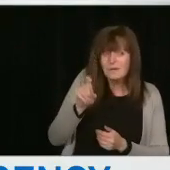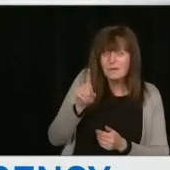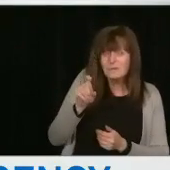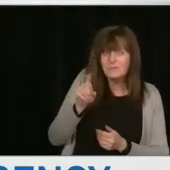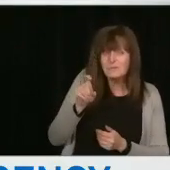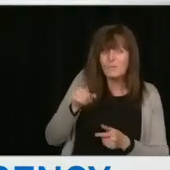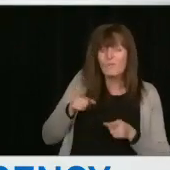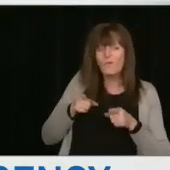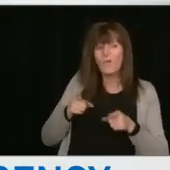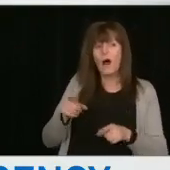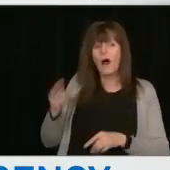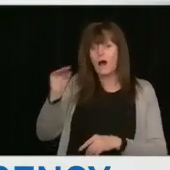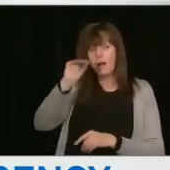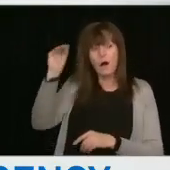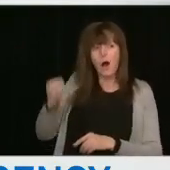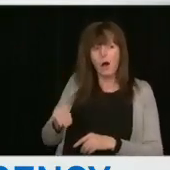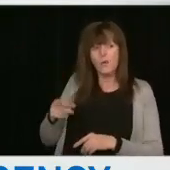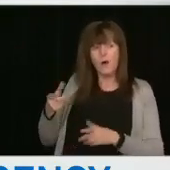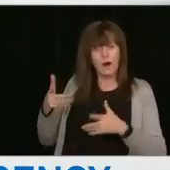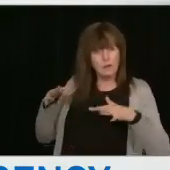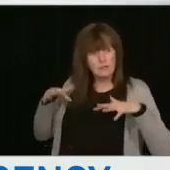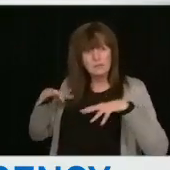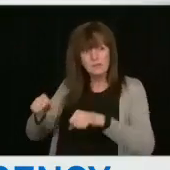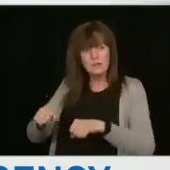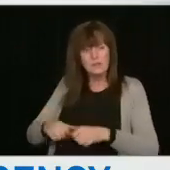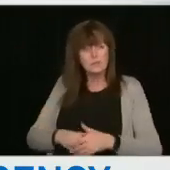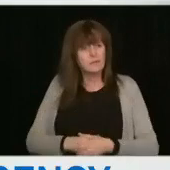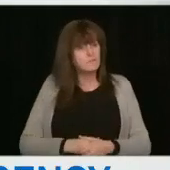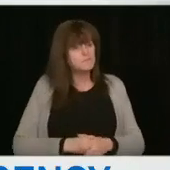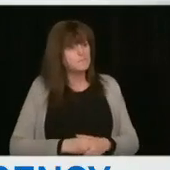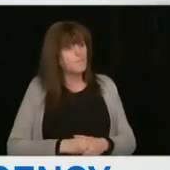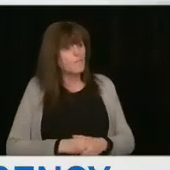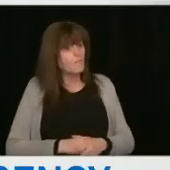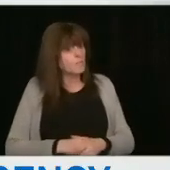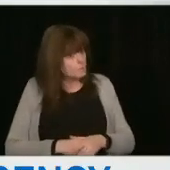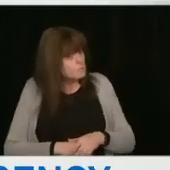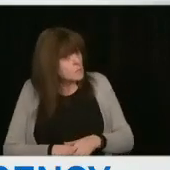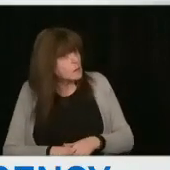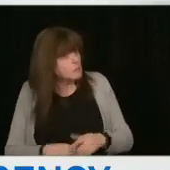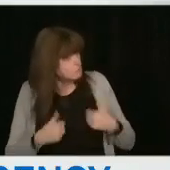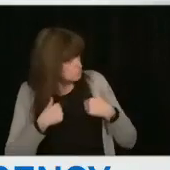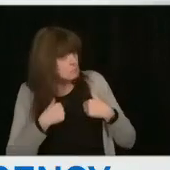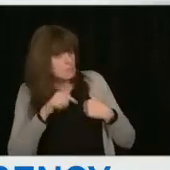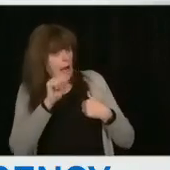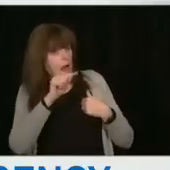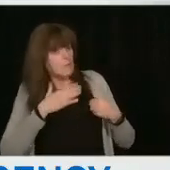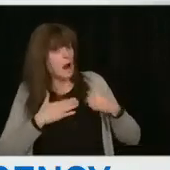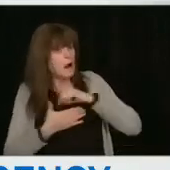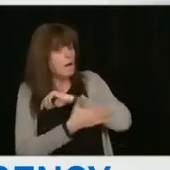sure we're engaged in every single area of our responsibility.